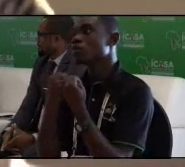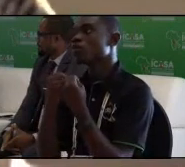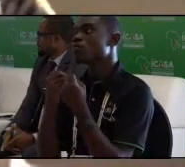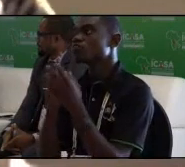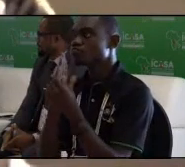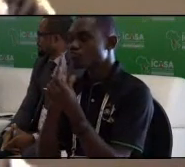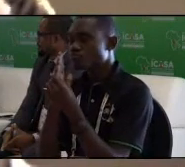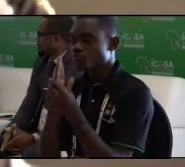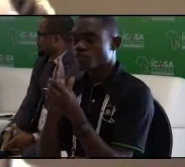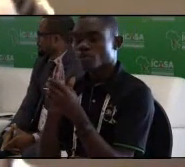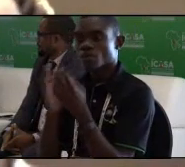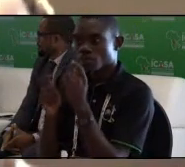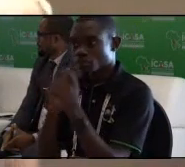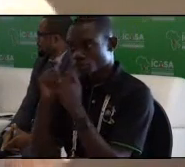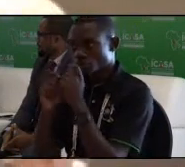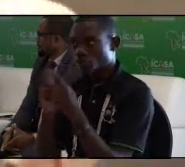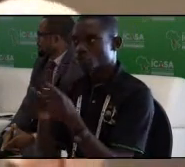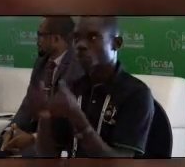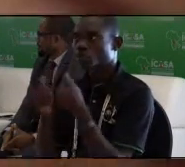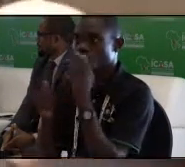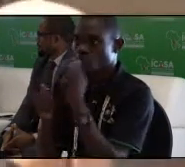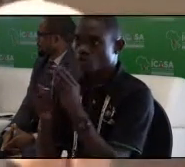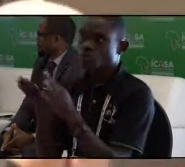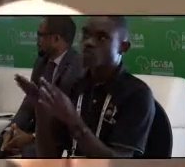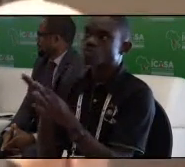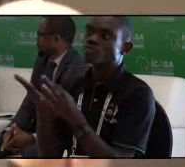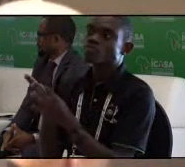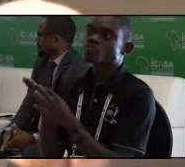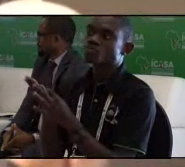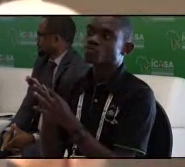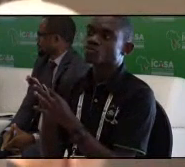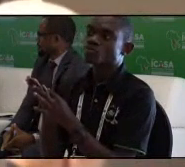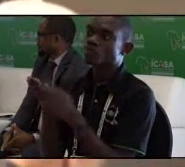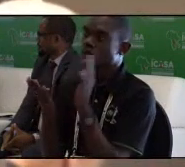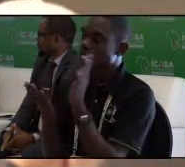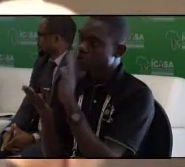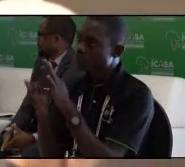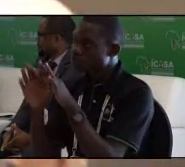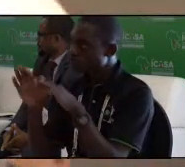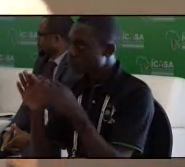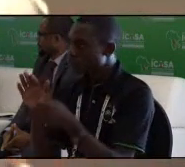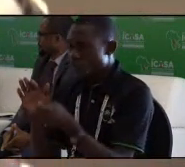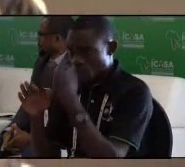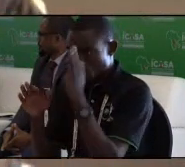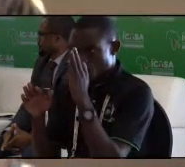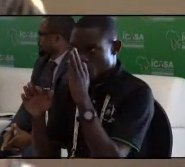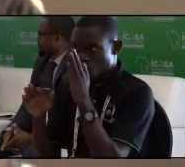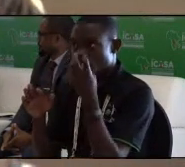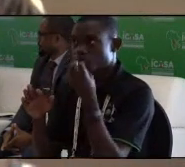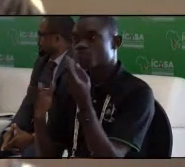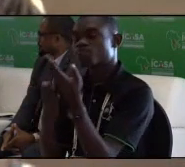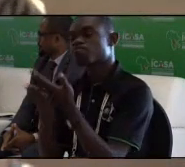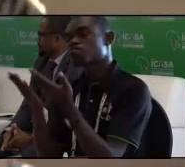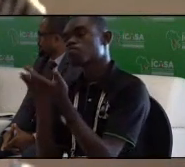is enforcement. We do post-market surveillance at every quarter. We go to some outlets. Some of those fake products are picked up,